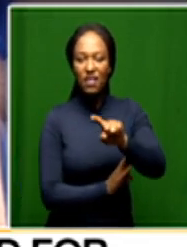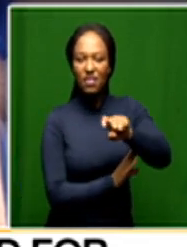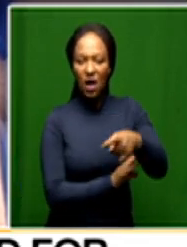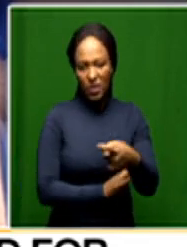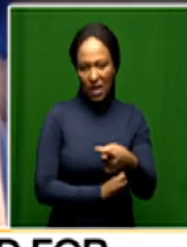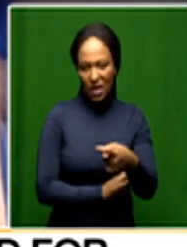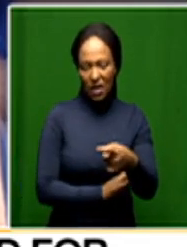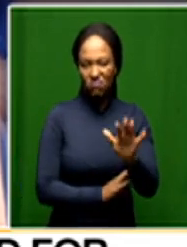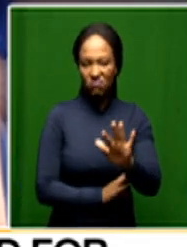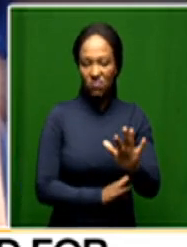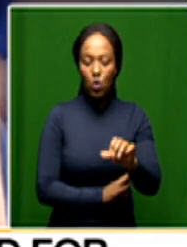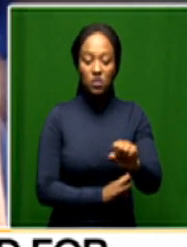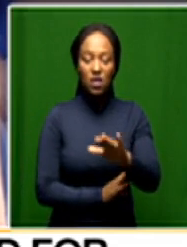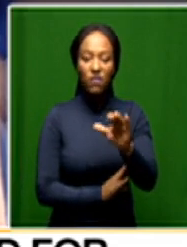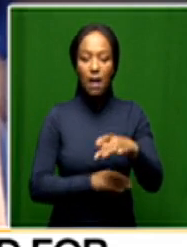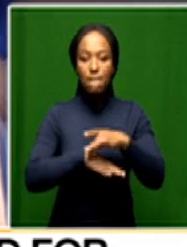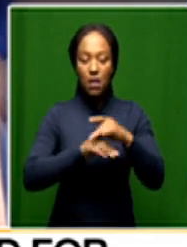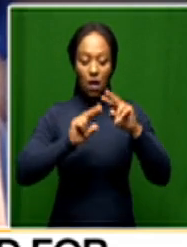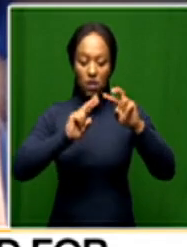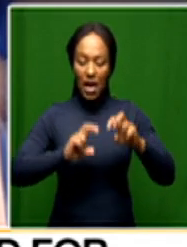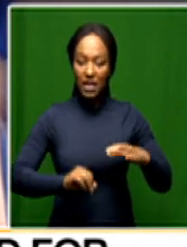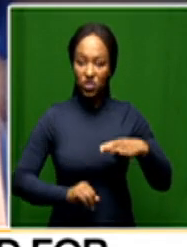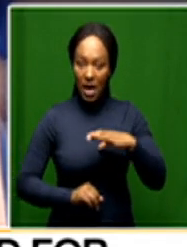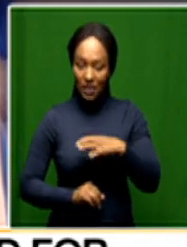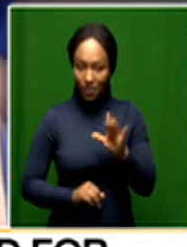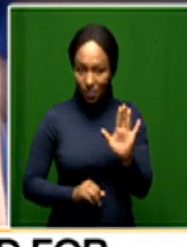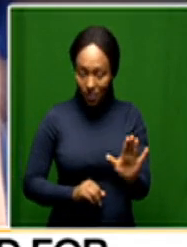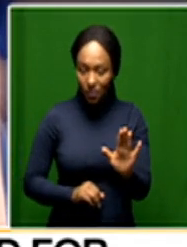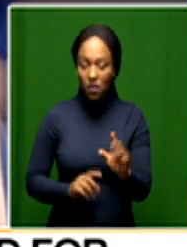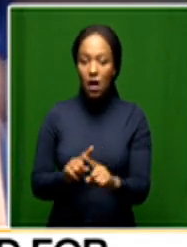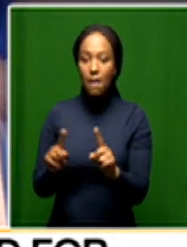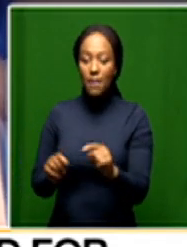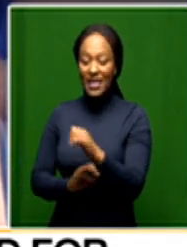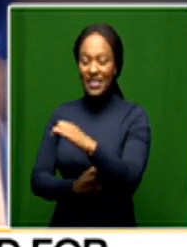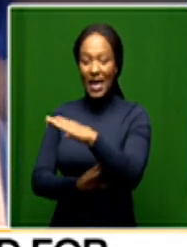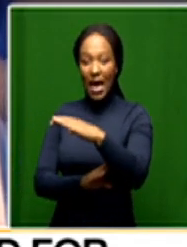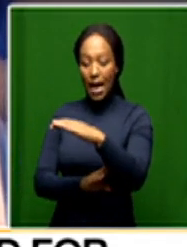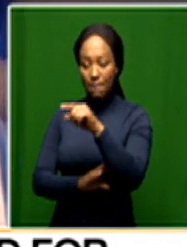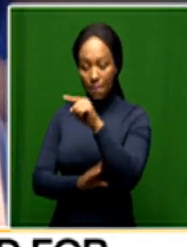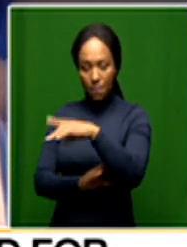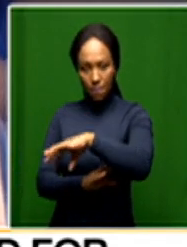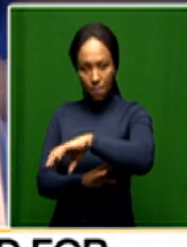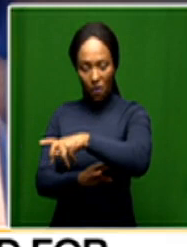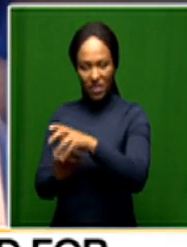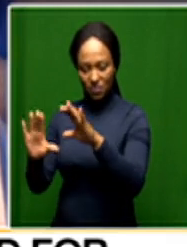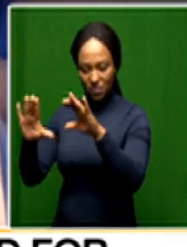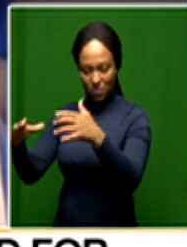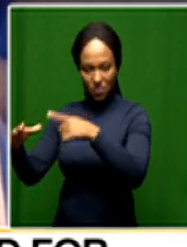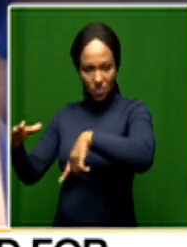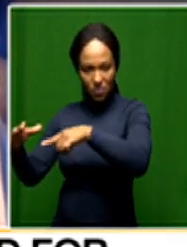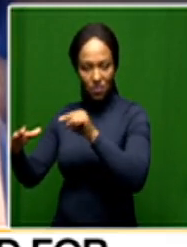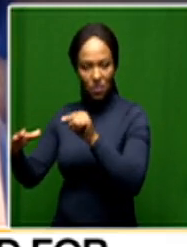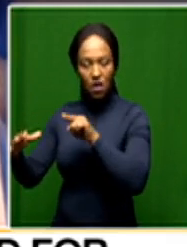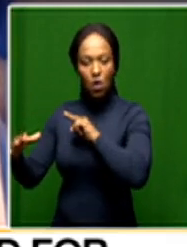137,731, according to the South African Medical Research Council. But in the Eastern Cape specifically, there could be reports